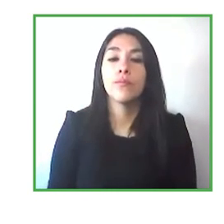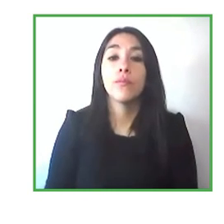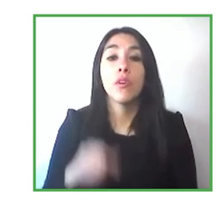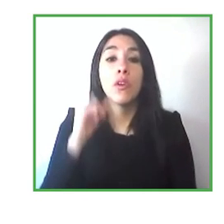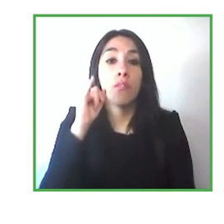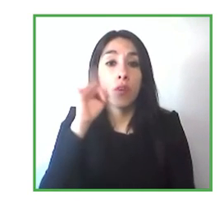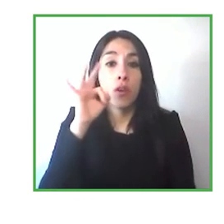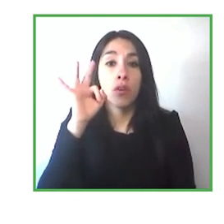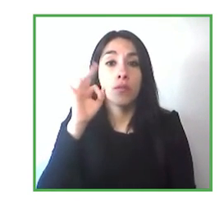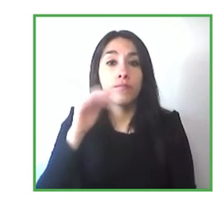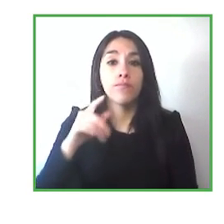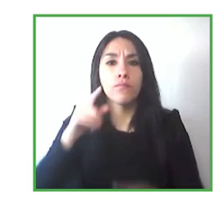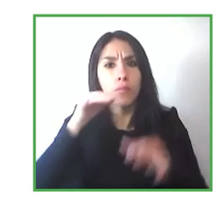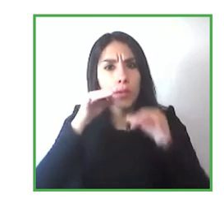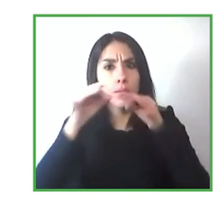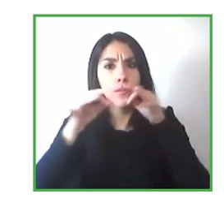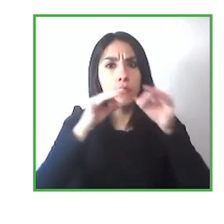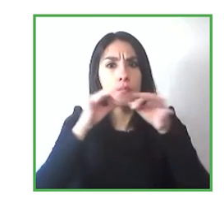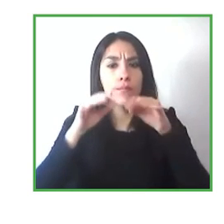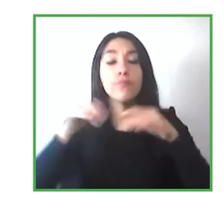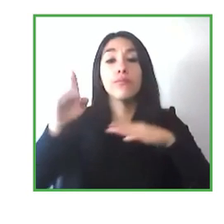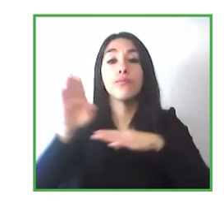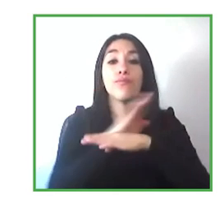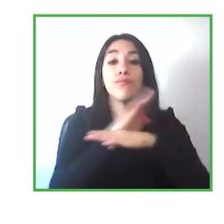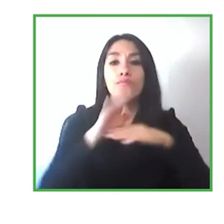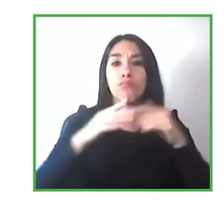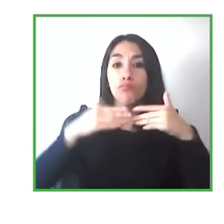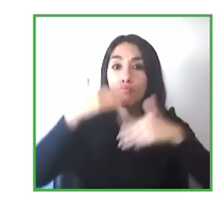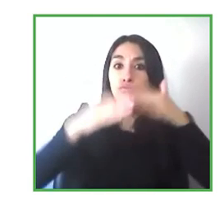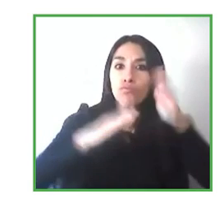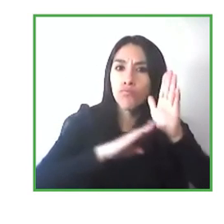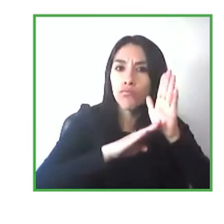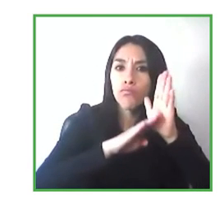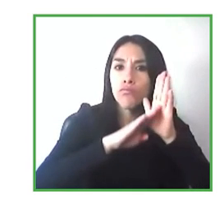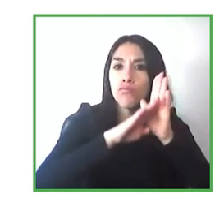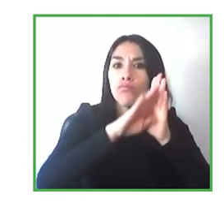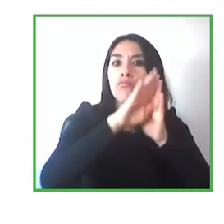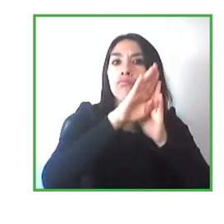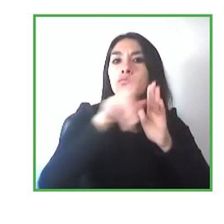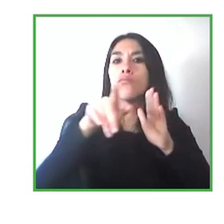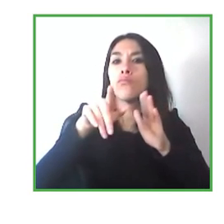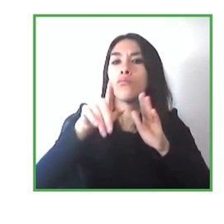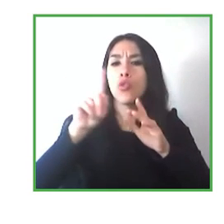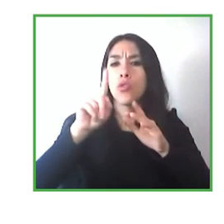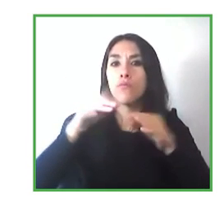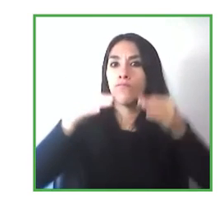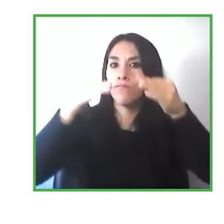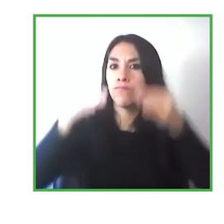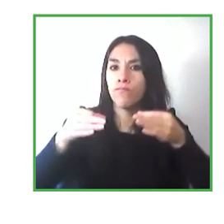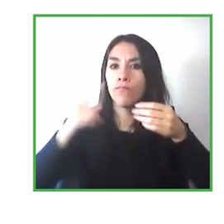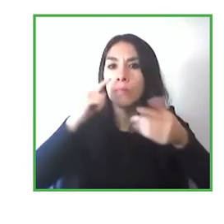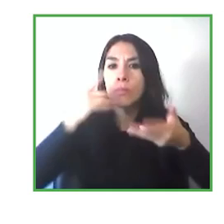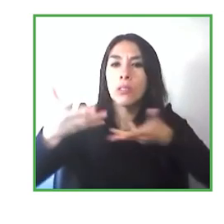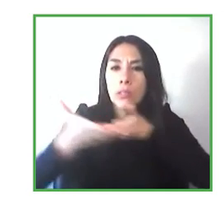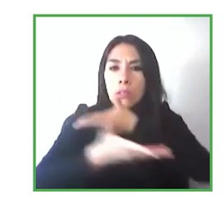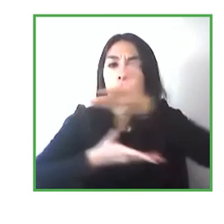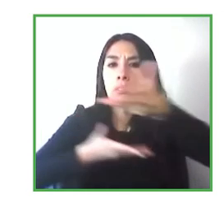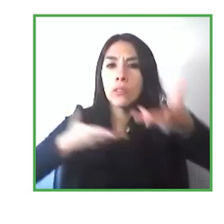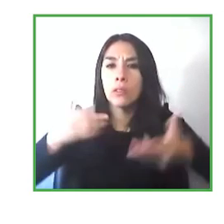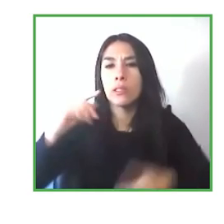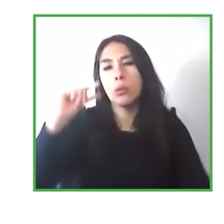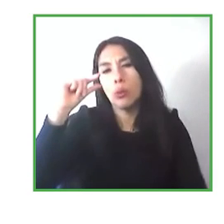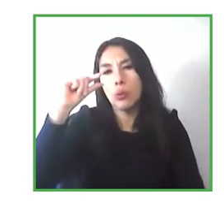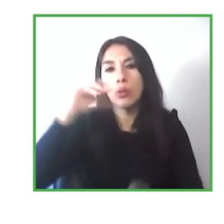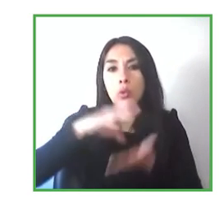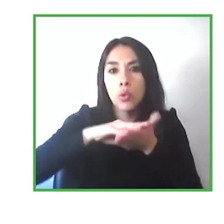not meet an end. Companies didn't feel sure about sharing their own experiences